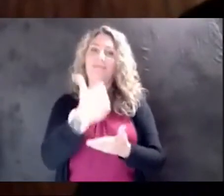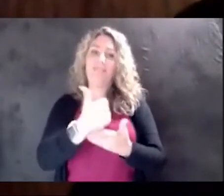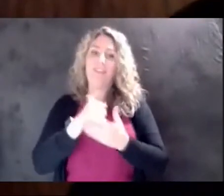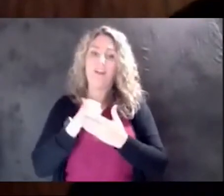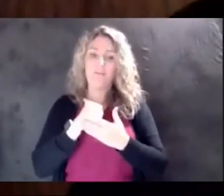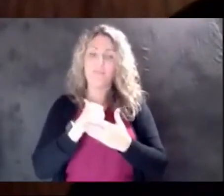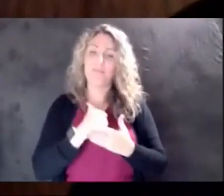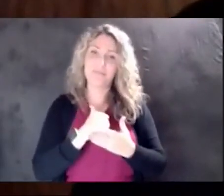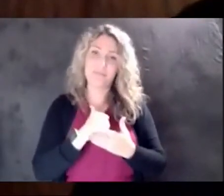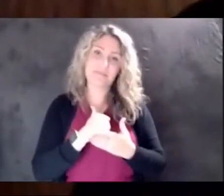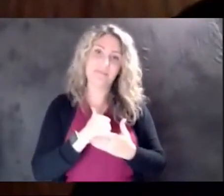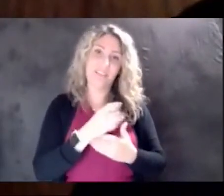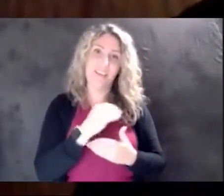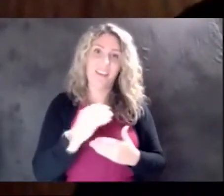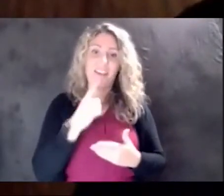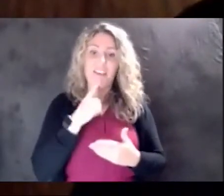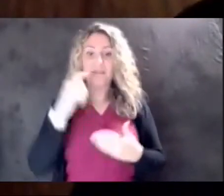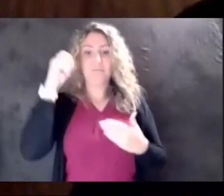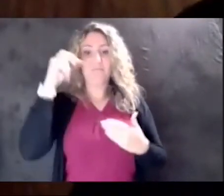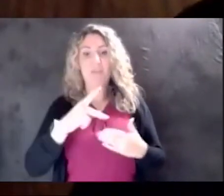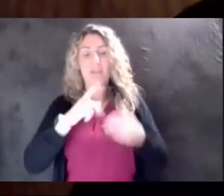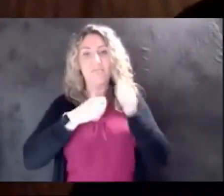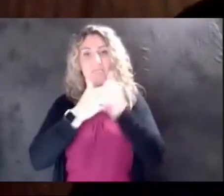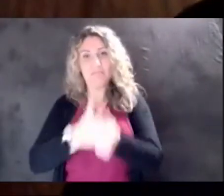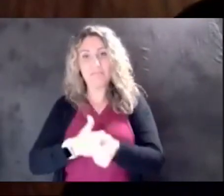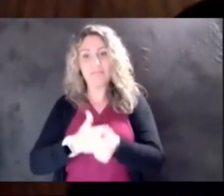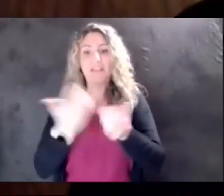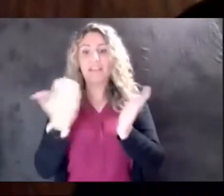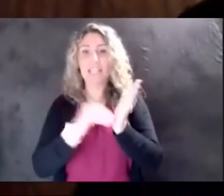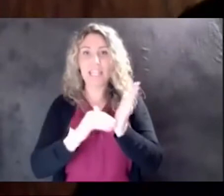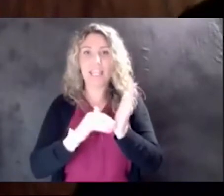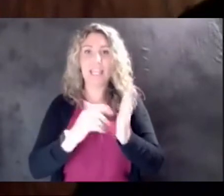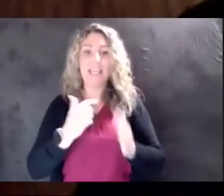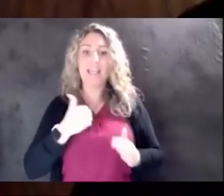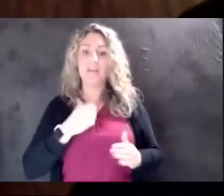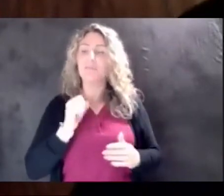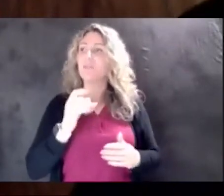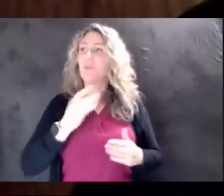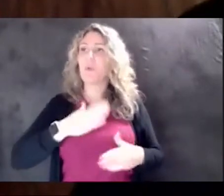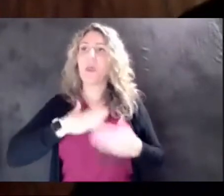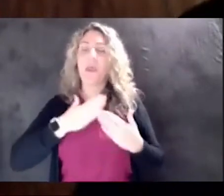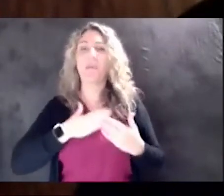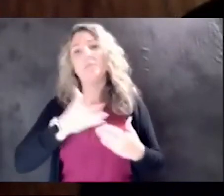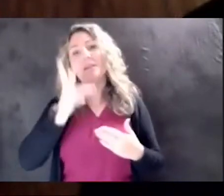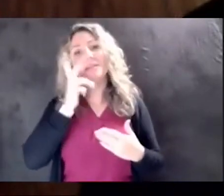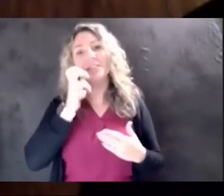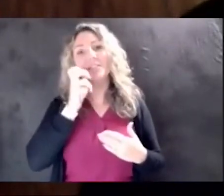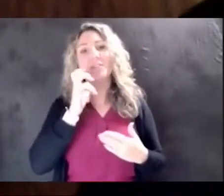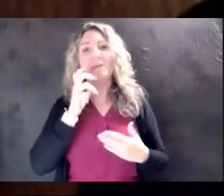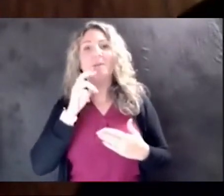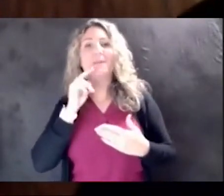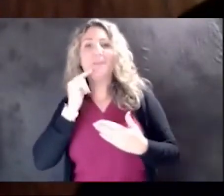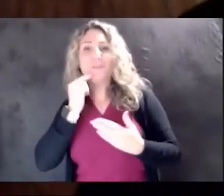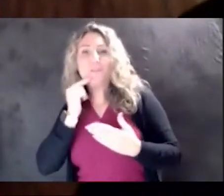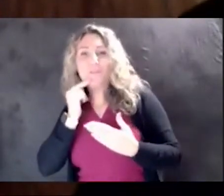And I'm back on track. I'm so happy to hear the nutritionist say